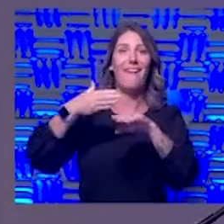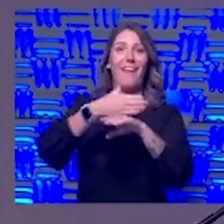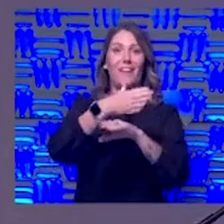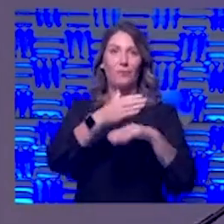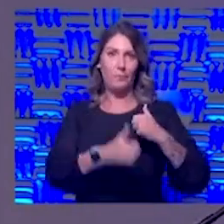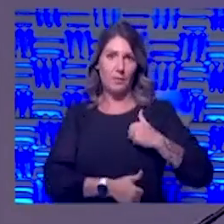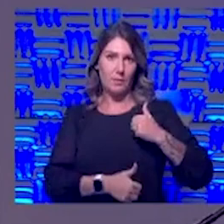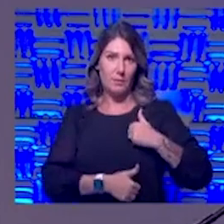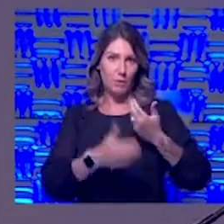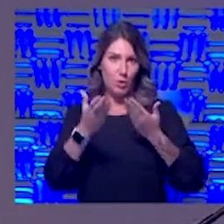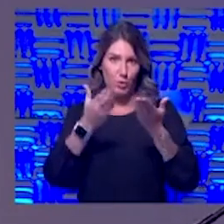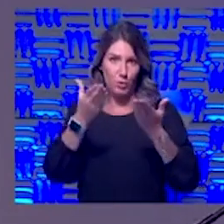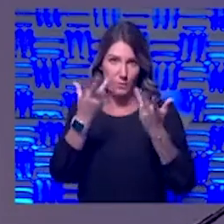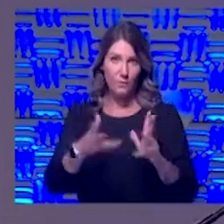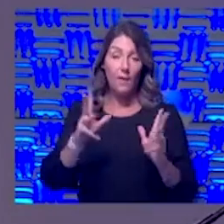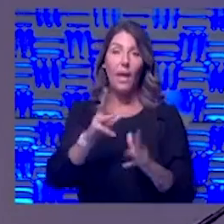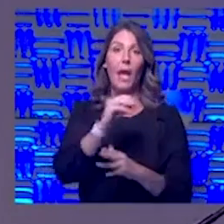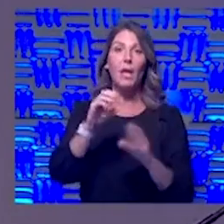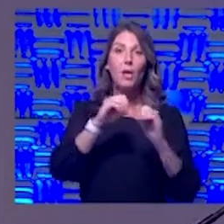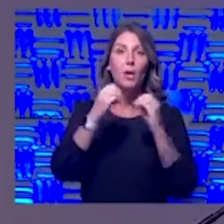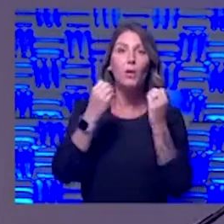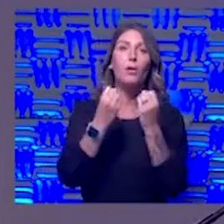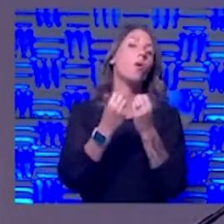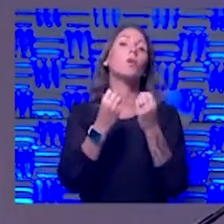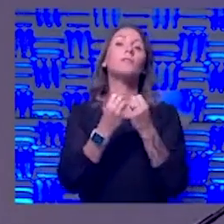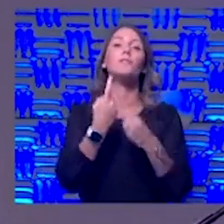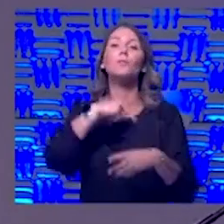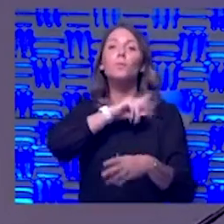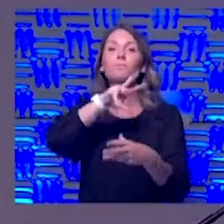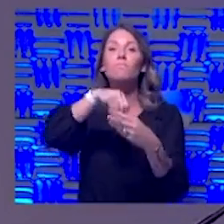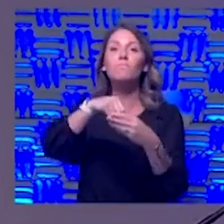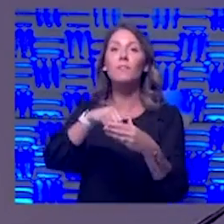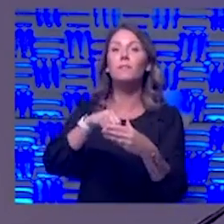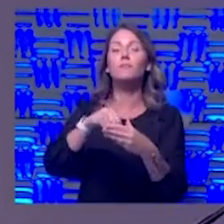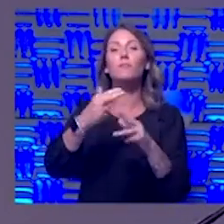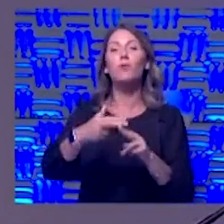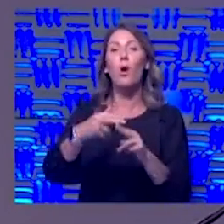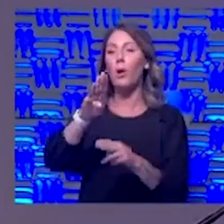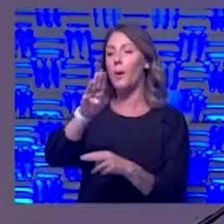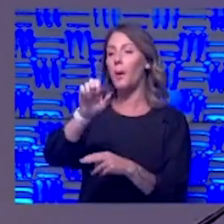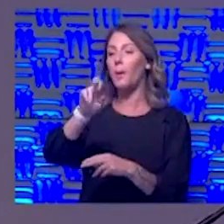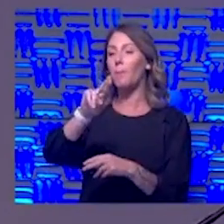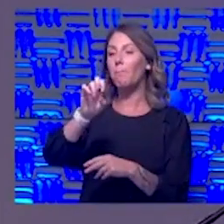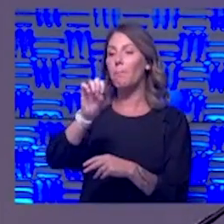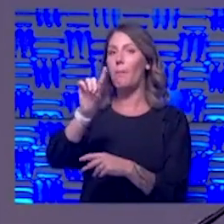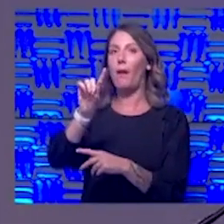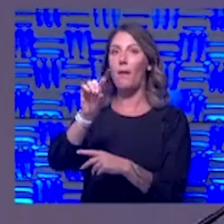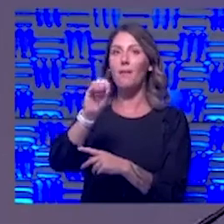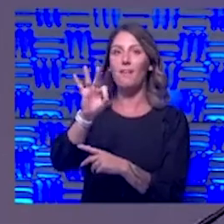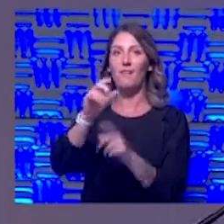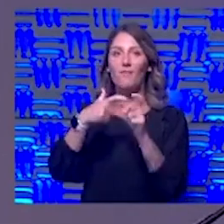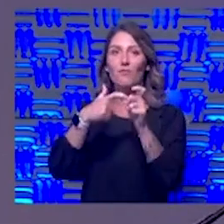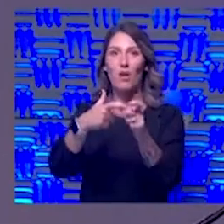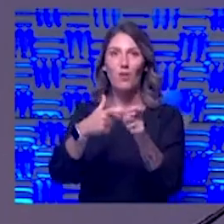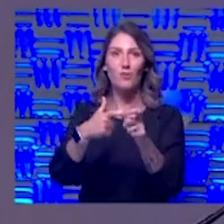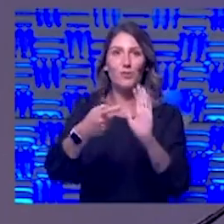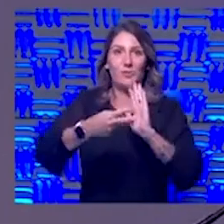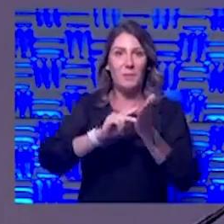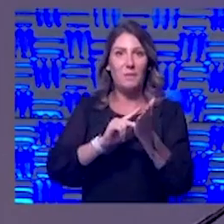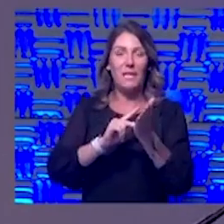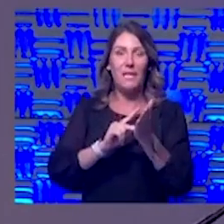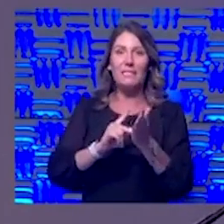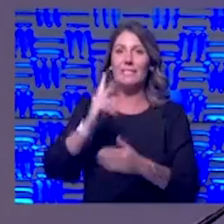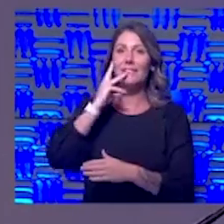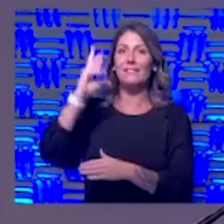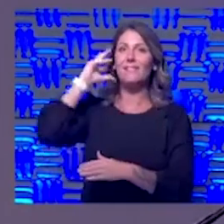an organization that we became involved with called Band of Runners, and it brings trail running community to veterans as